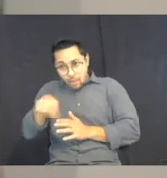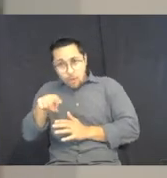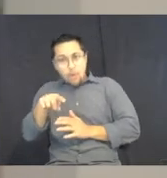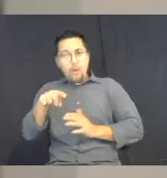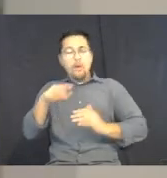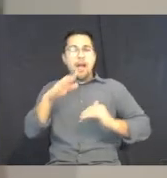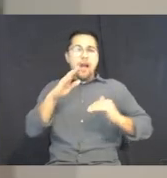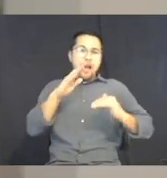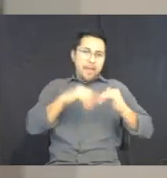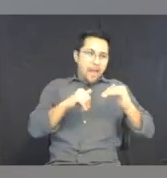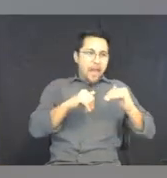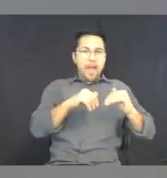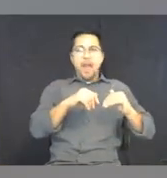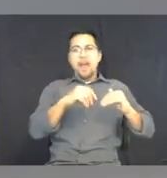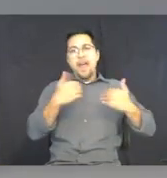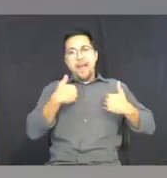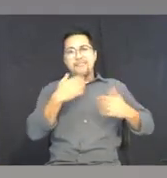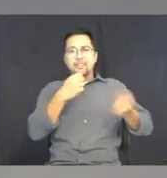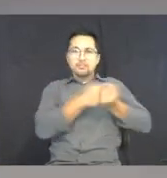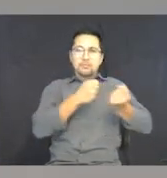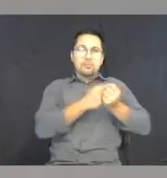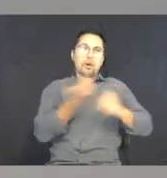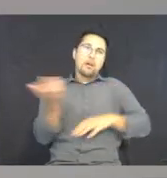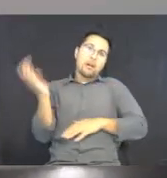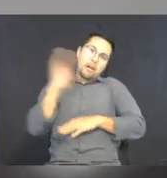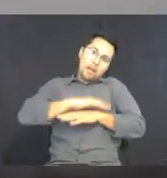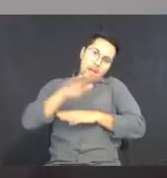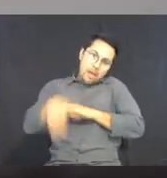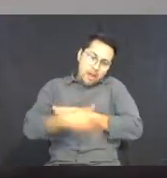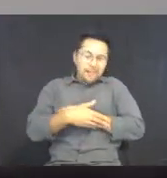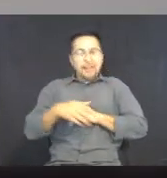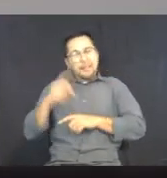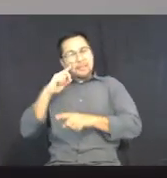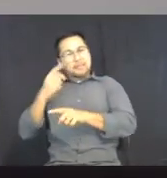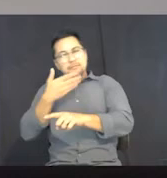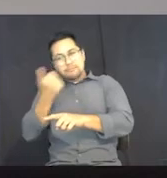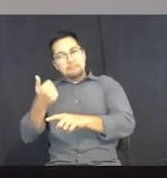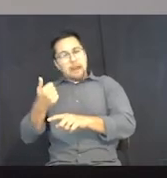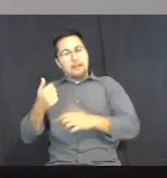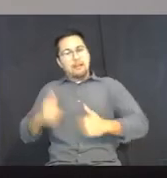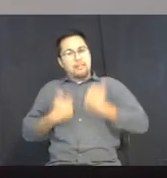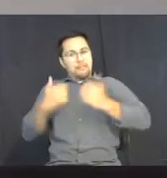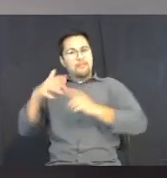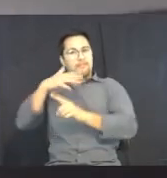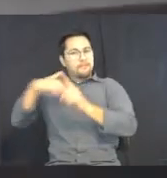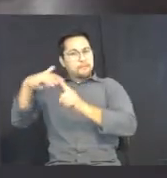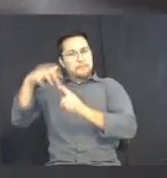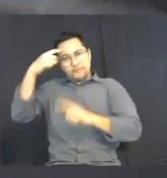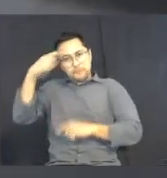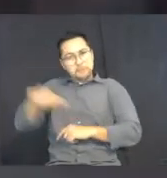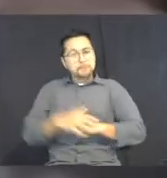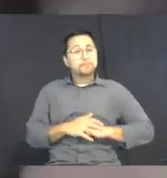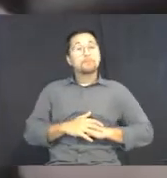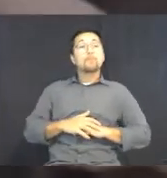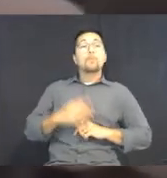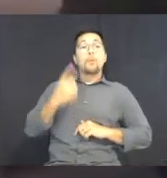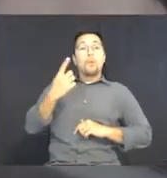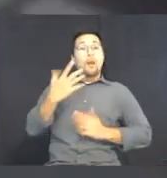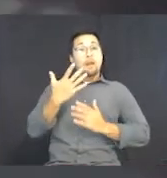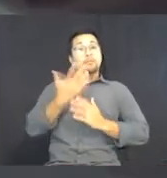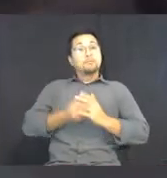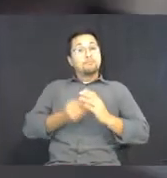what his dreams and desires were, making it truly person-centered. And that's where the technology really